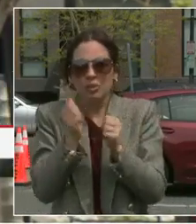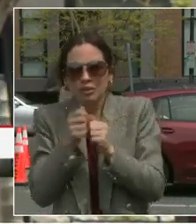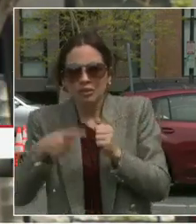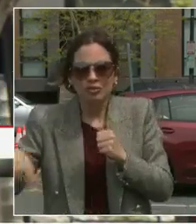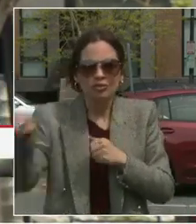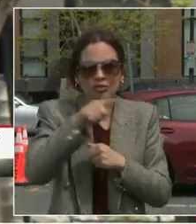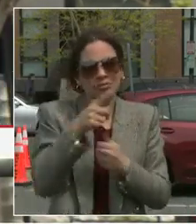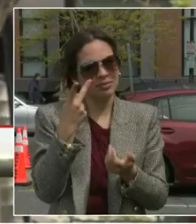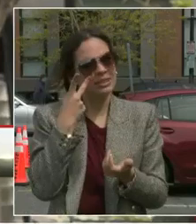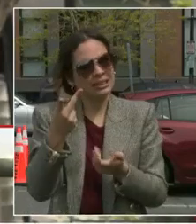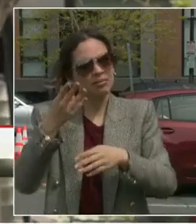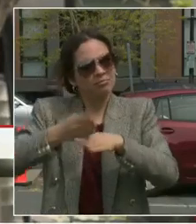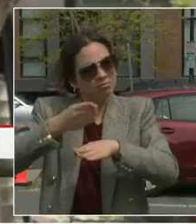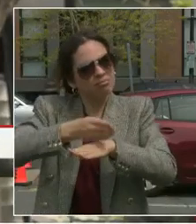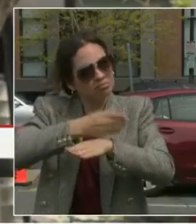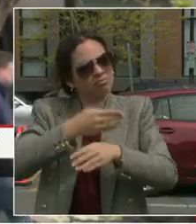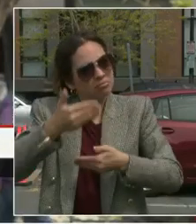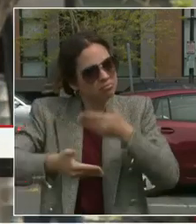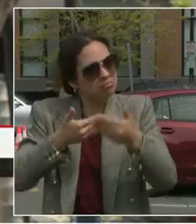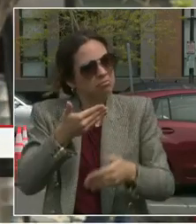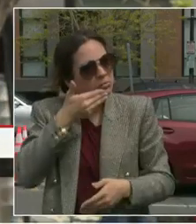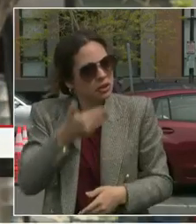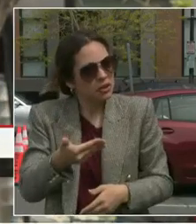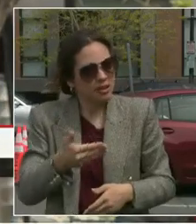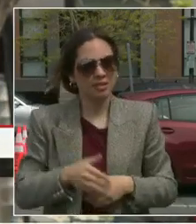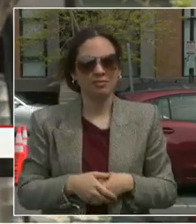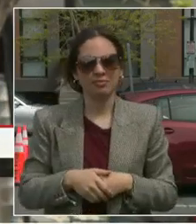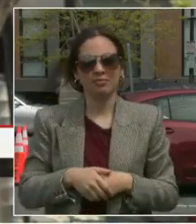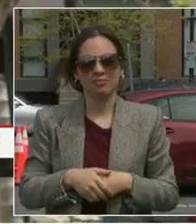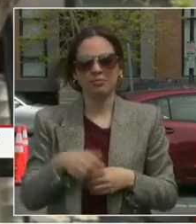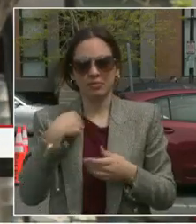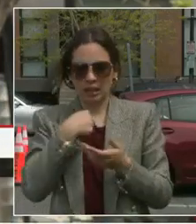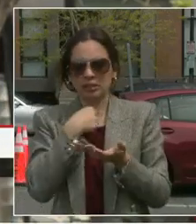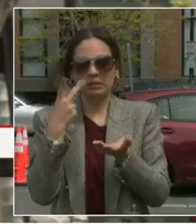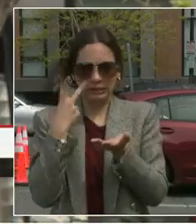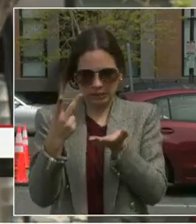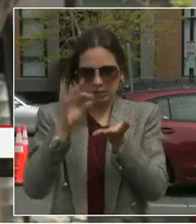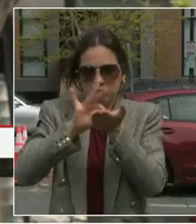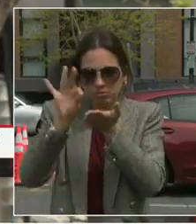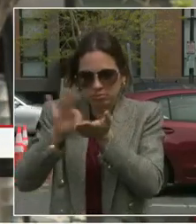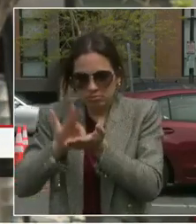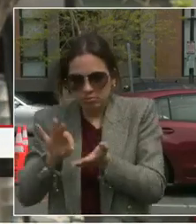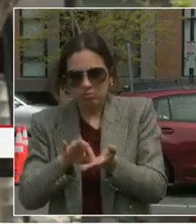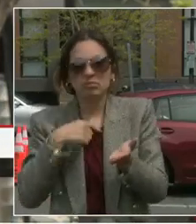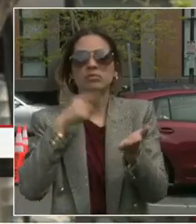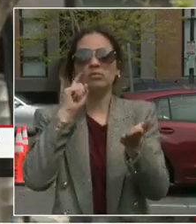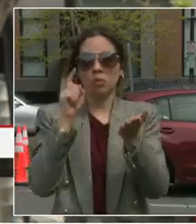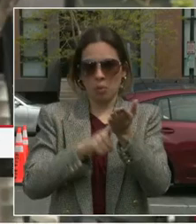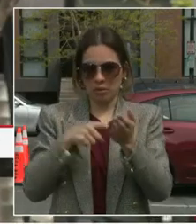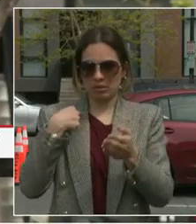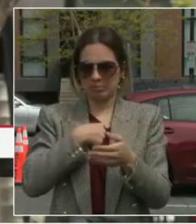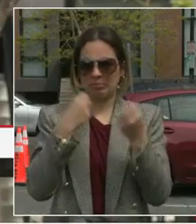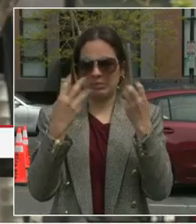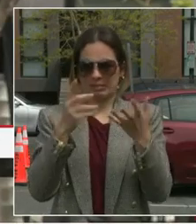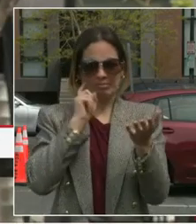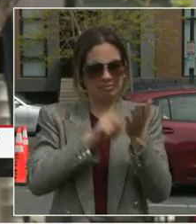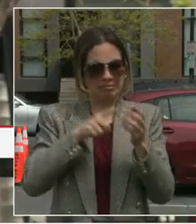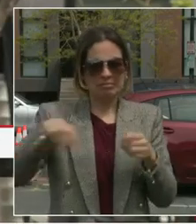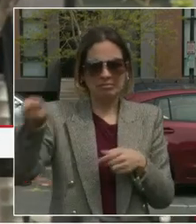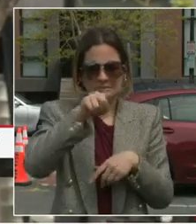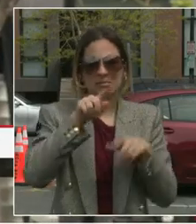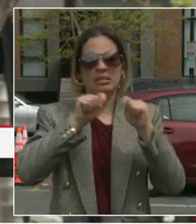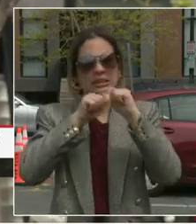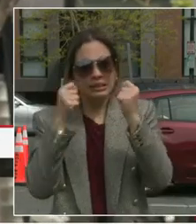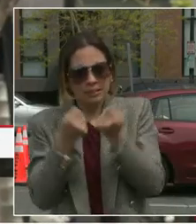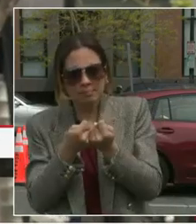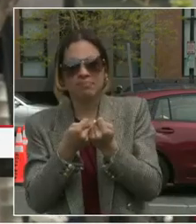of the 2022 point-in-time count, I want to acknowledge that we are joined by several members of our team,